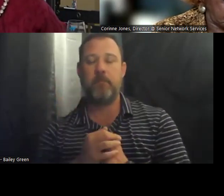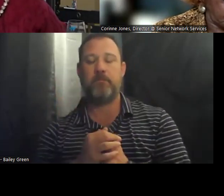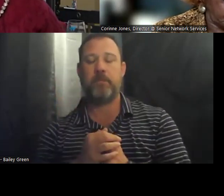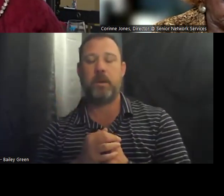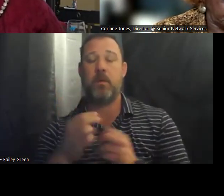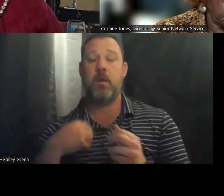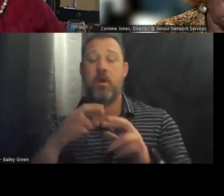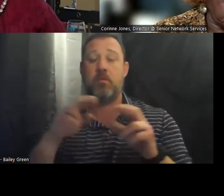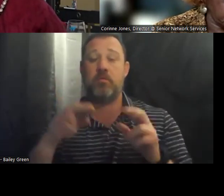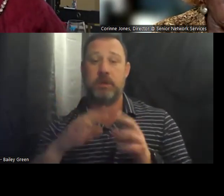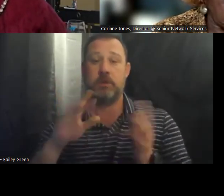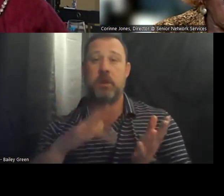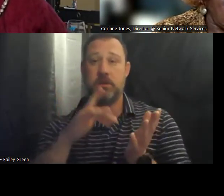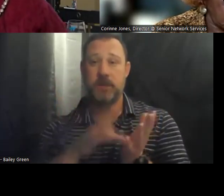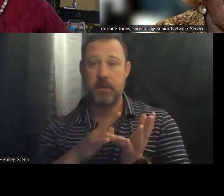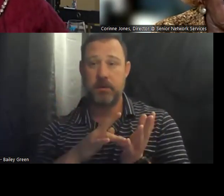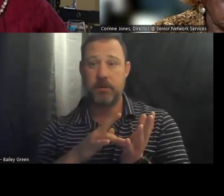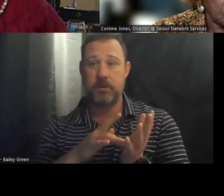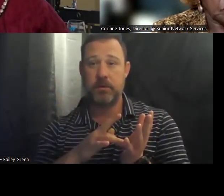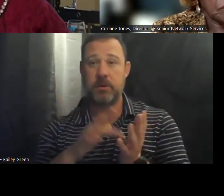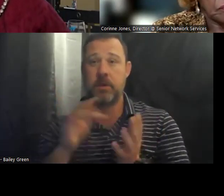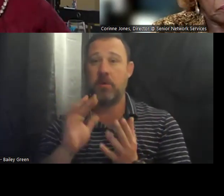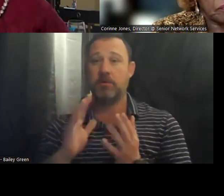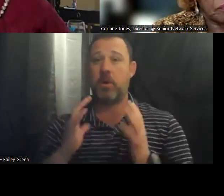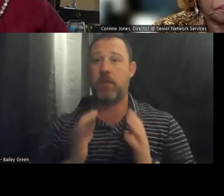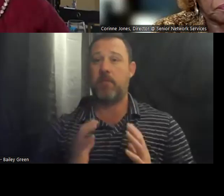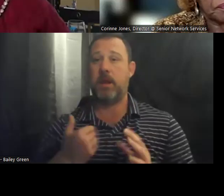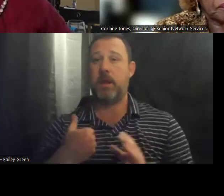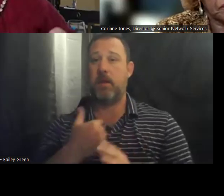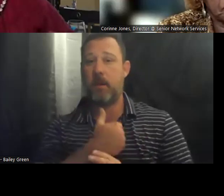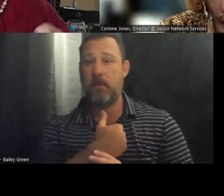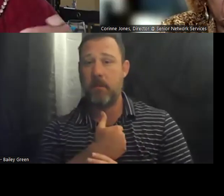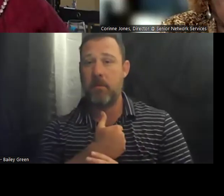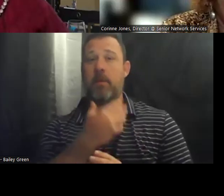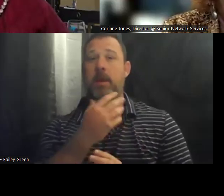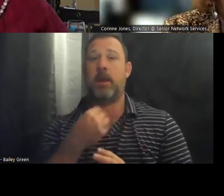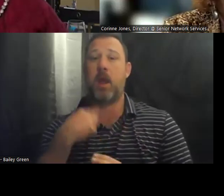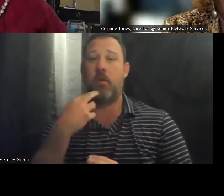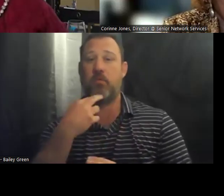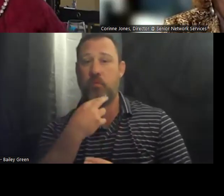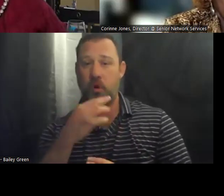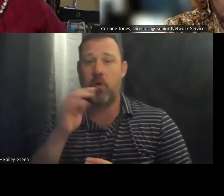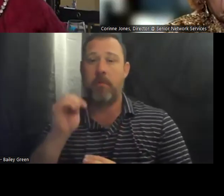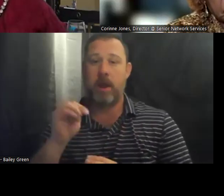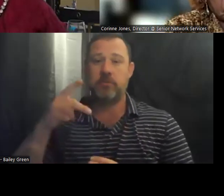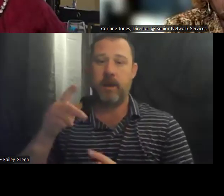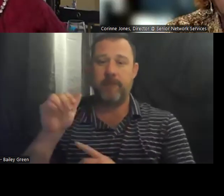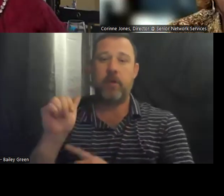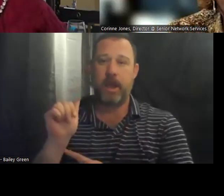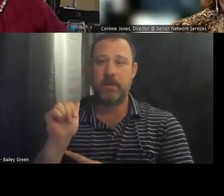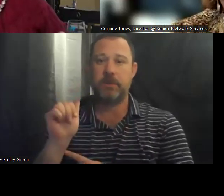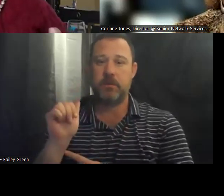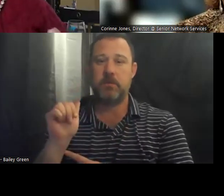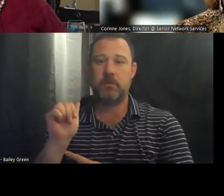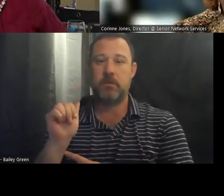regional center is also a committee member in our Rural Local Master Plan for Aging Advisory